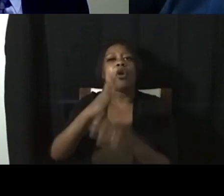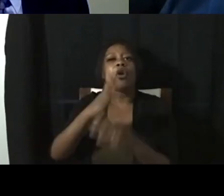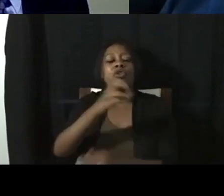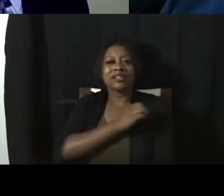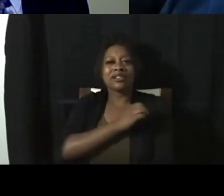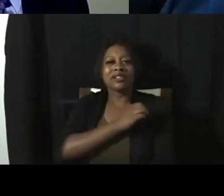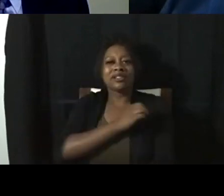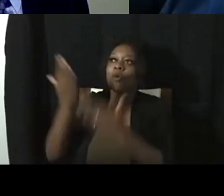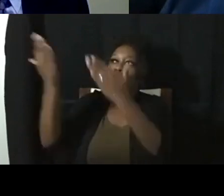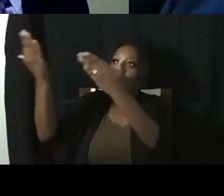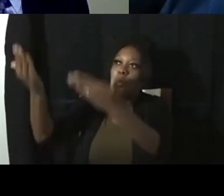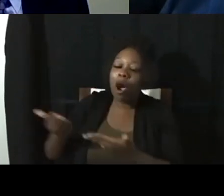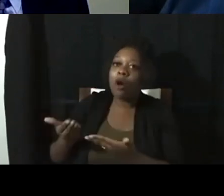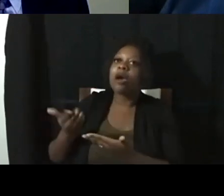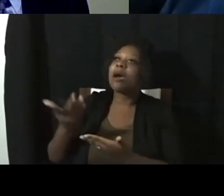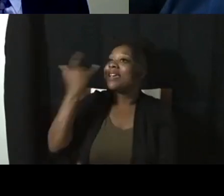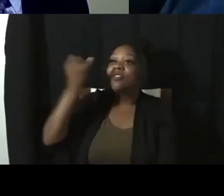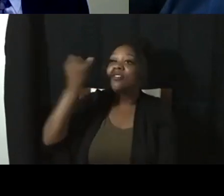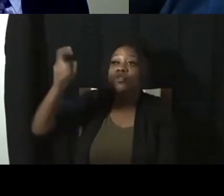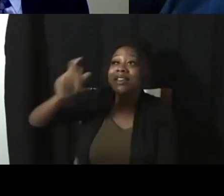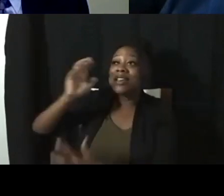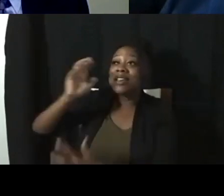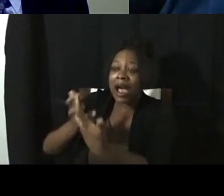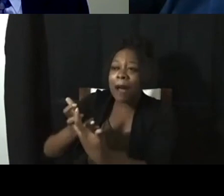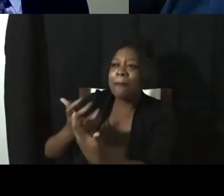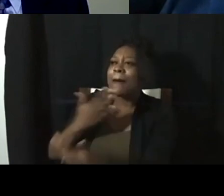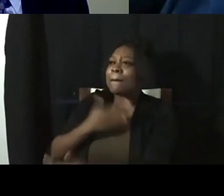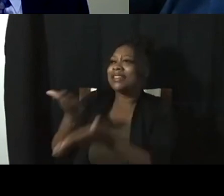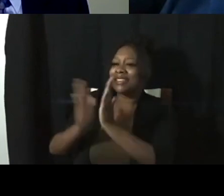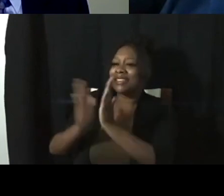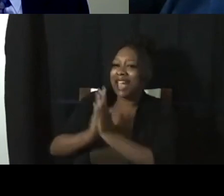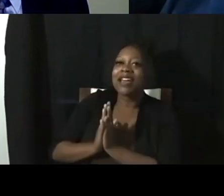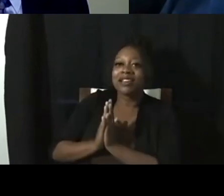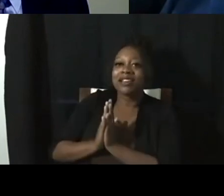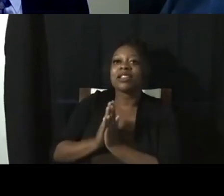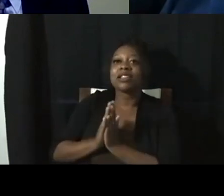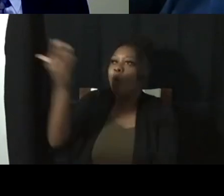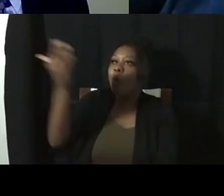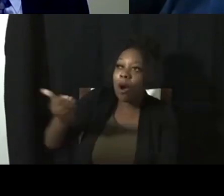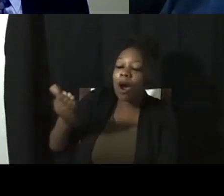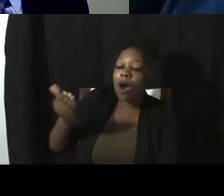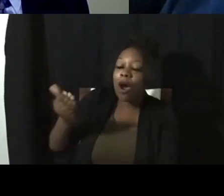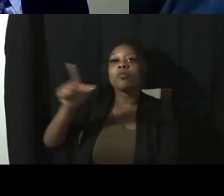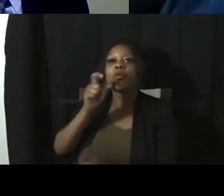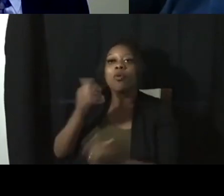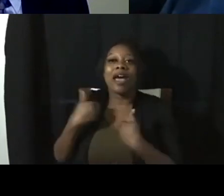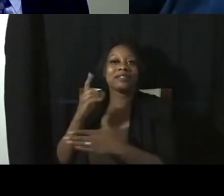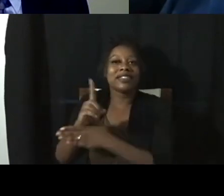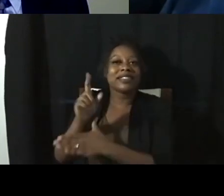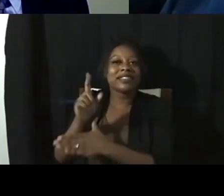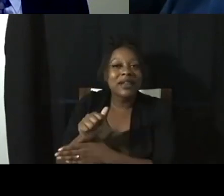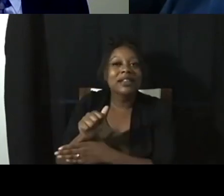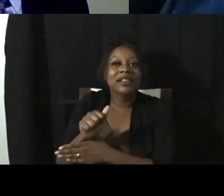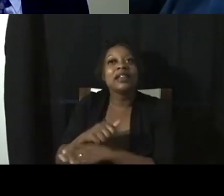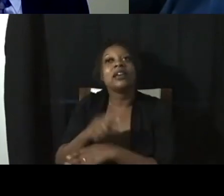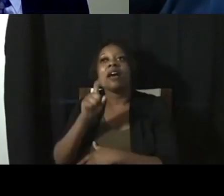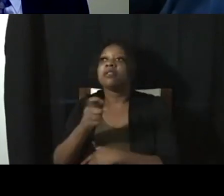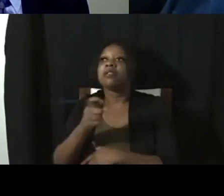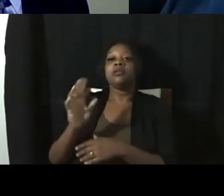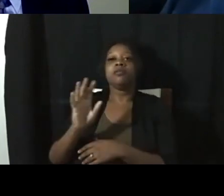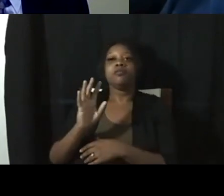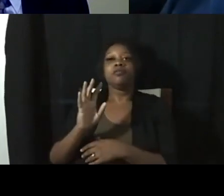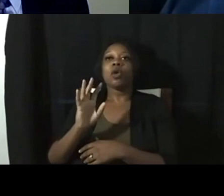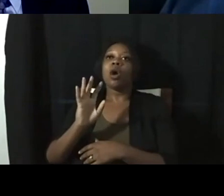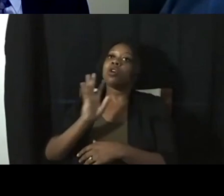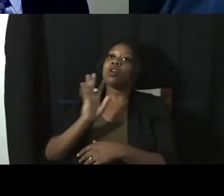request accommodations and welcoming people with disabilities and talking about disabilities in a positive way and not looking at it as a